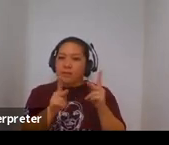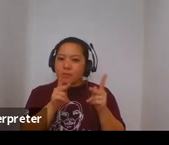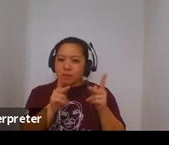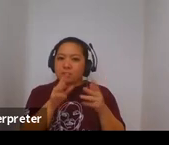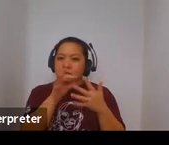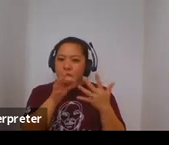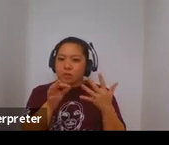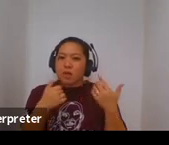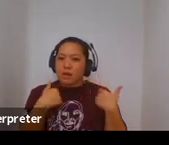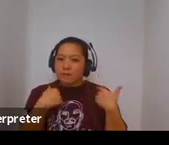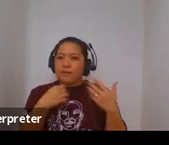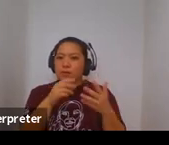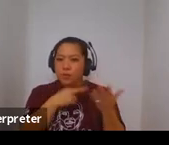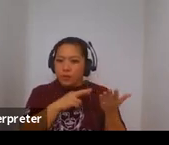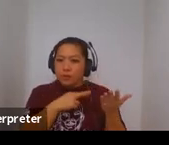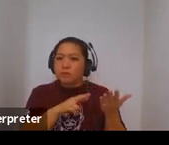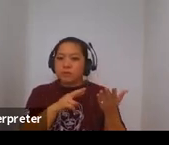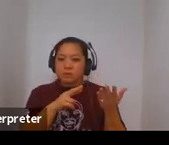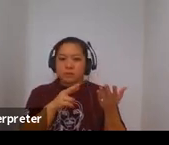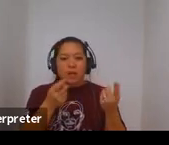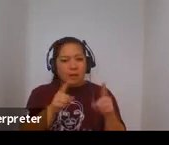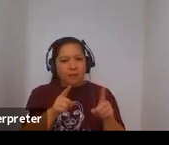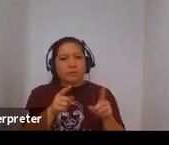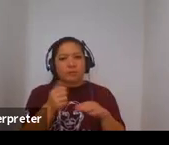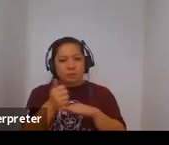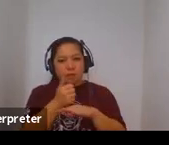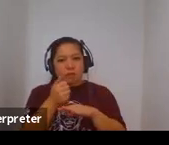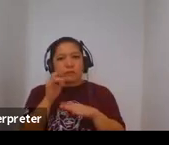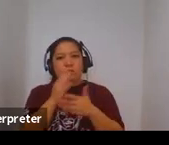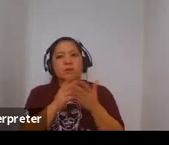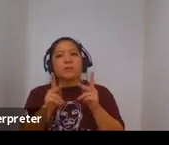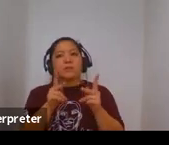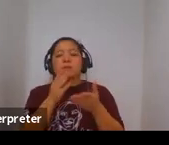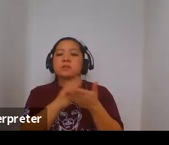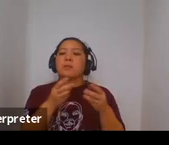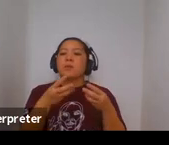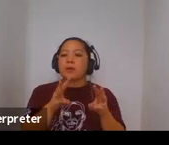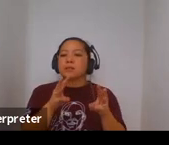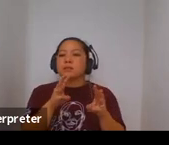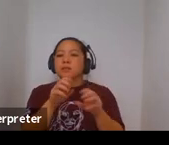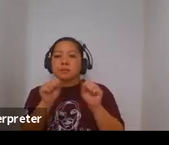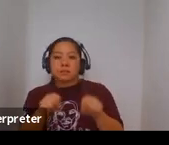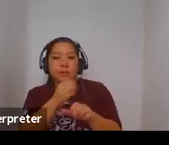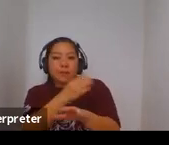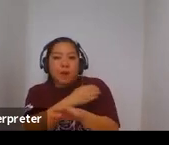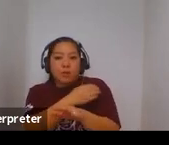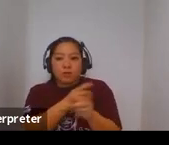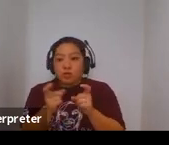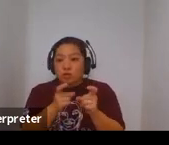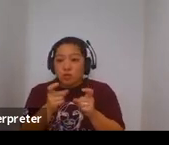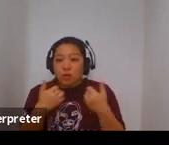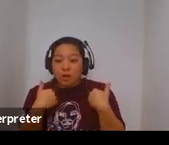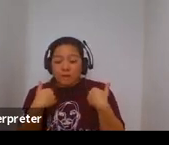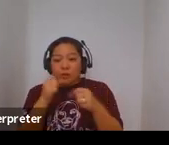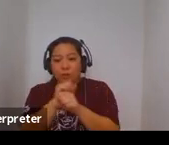of religion are causing harm, and that some of the ways the system and the power and control dynamics have